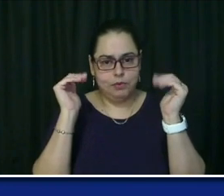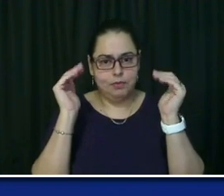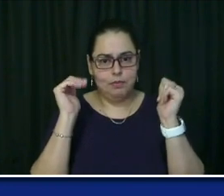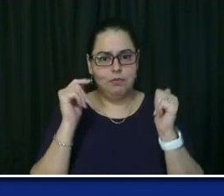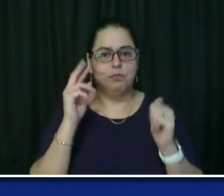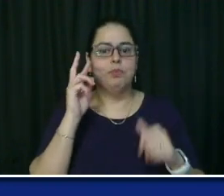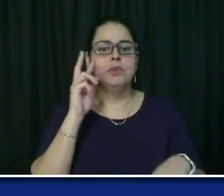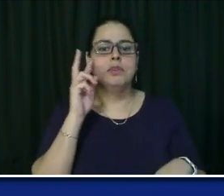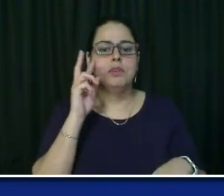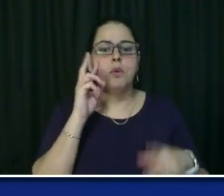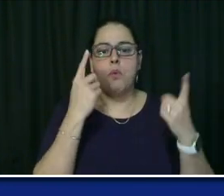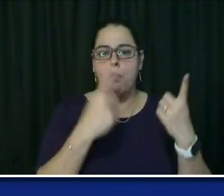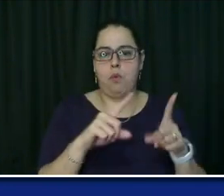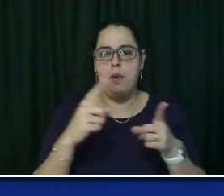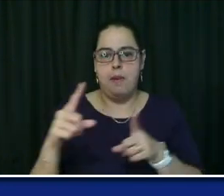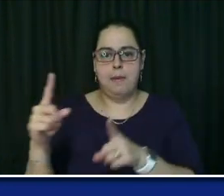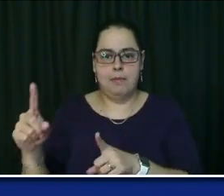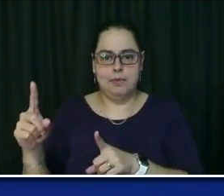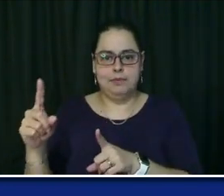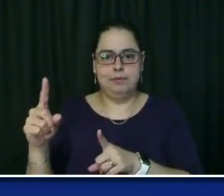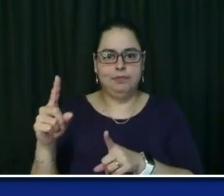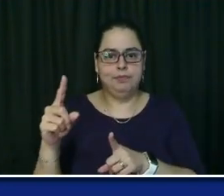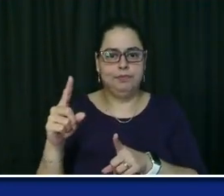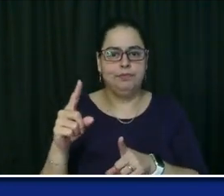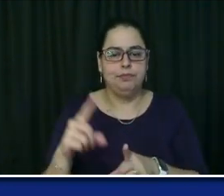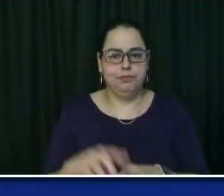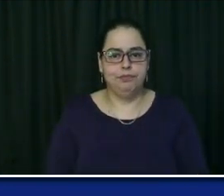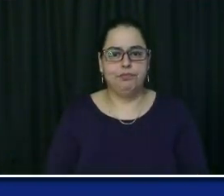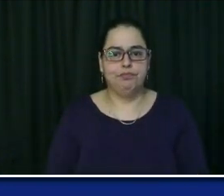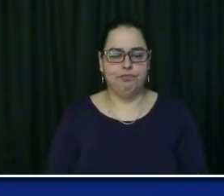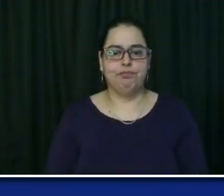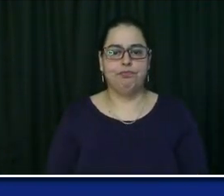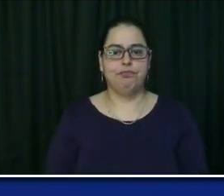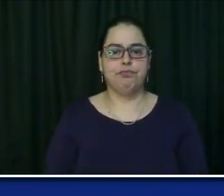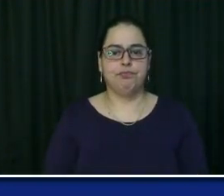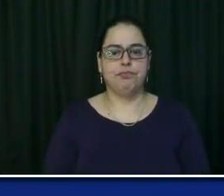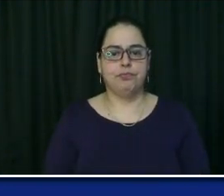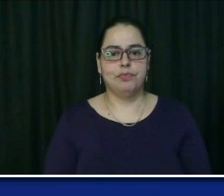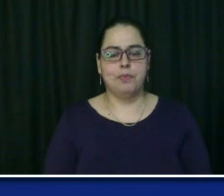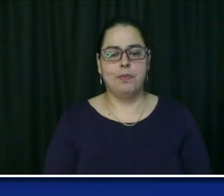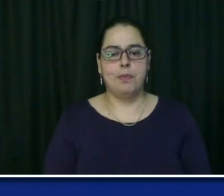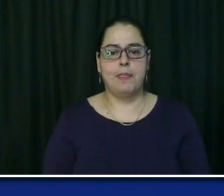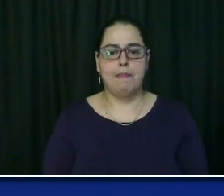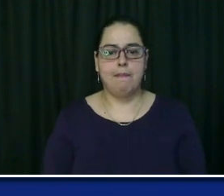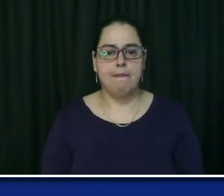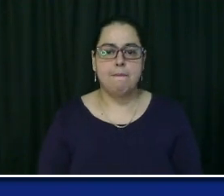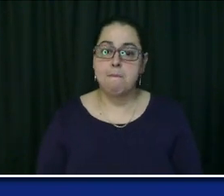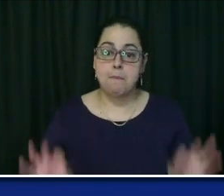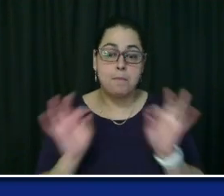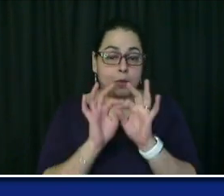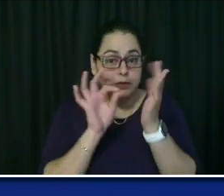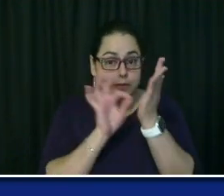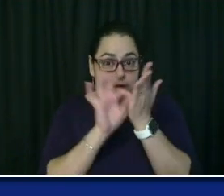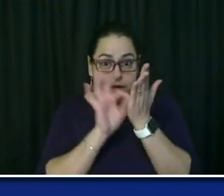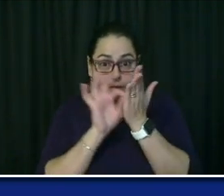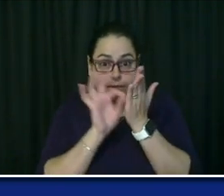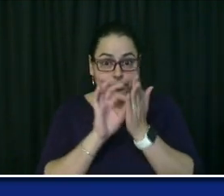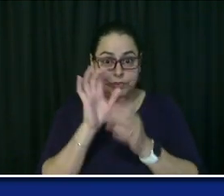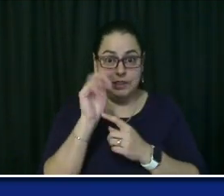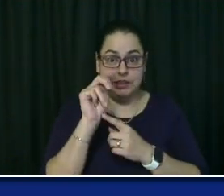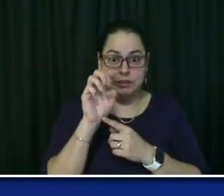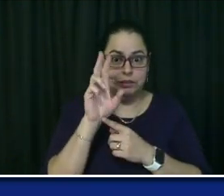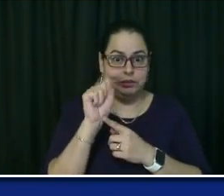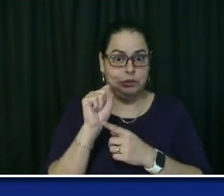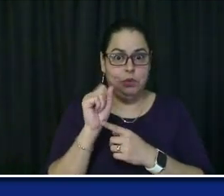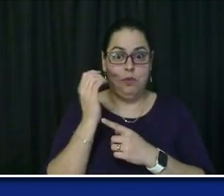we're doing it because if we get an accurate count of the number of people in our county, then we can apply for the kind of funding